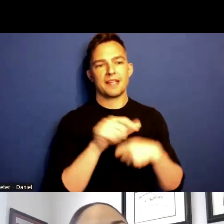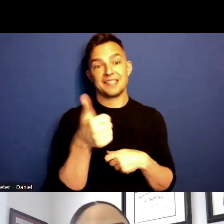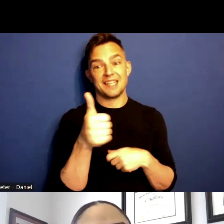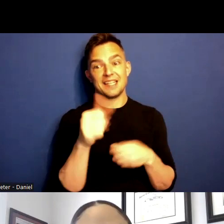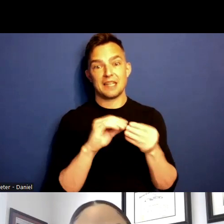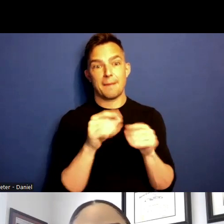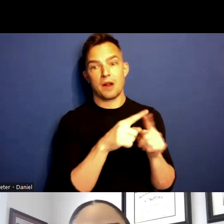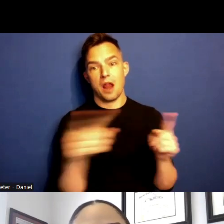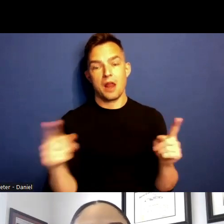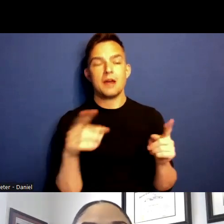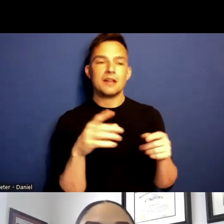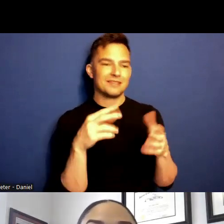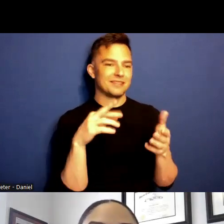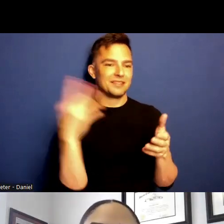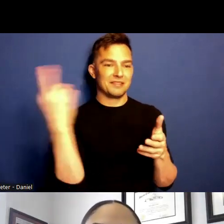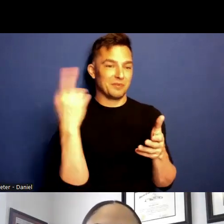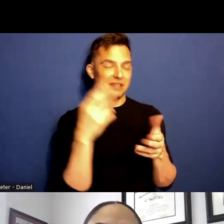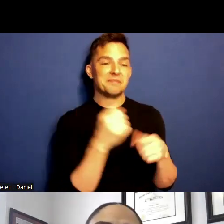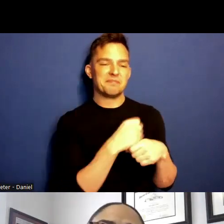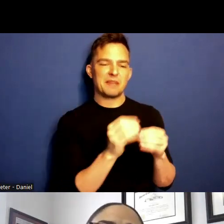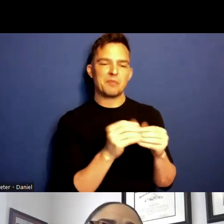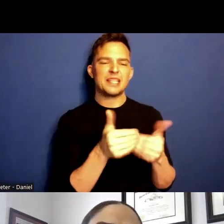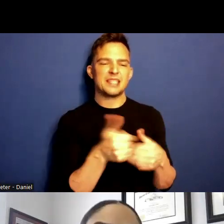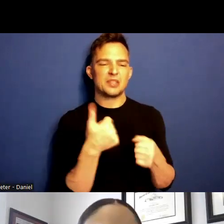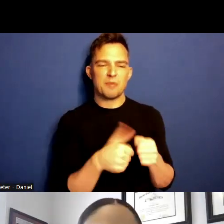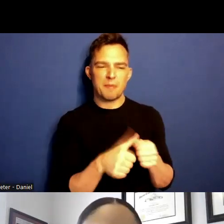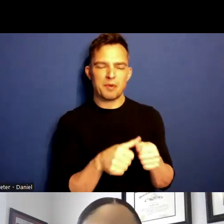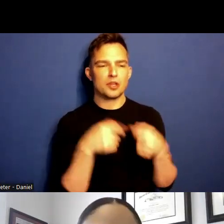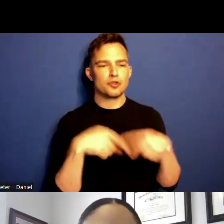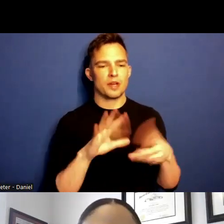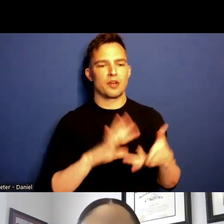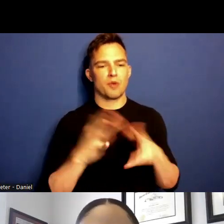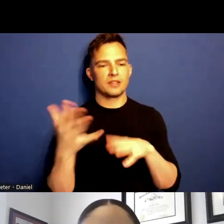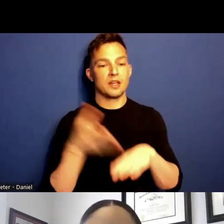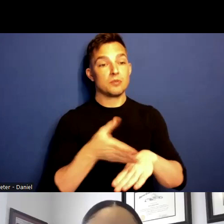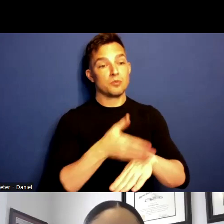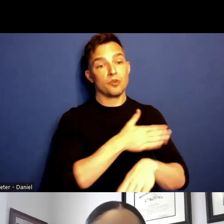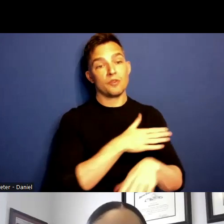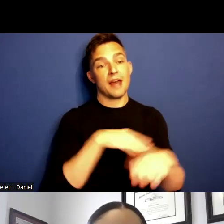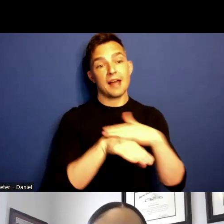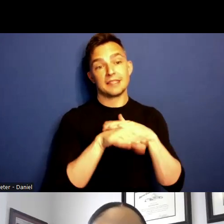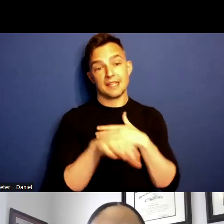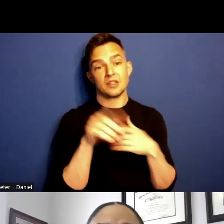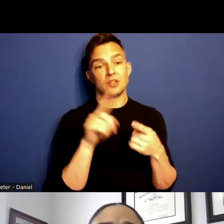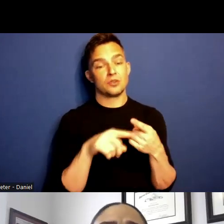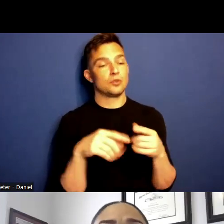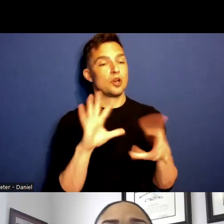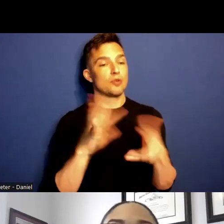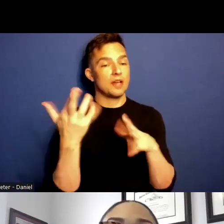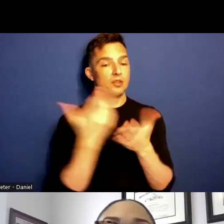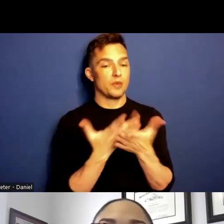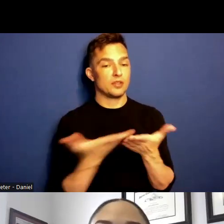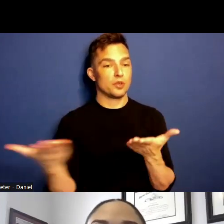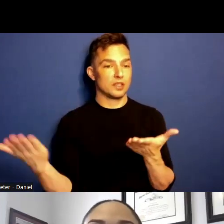be really easy to recall in a time of crisis and to help increase access to crisis resources. The